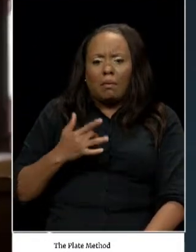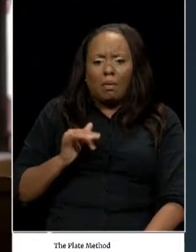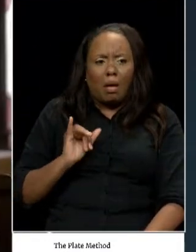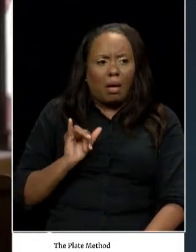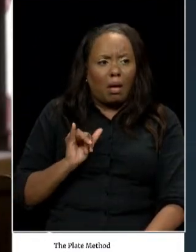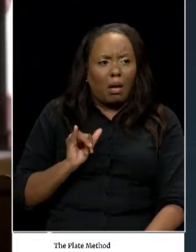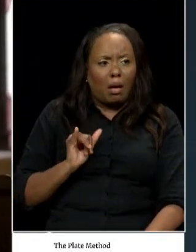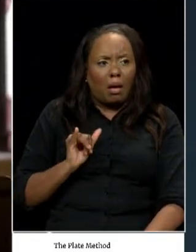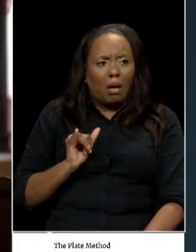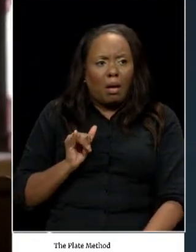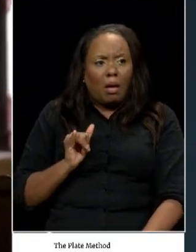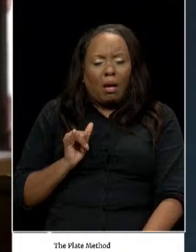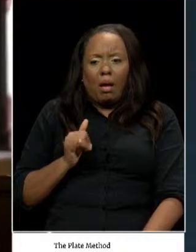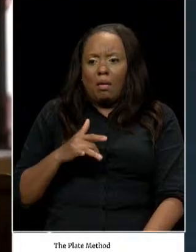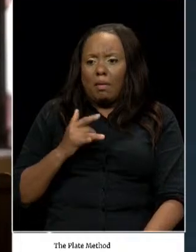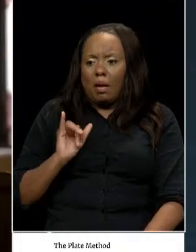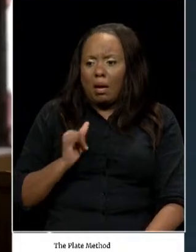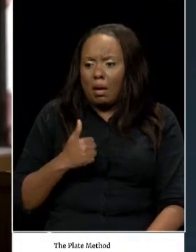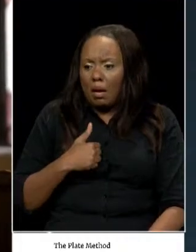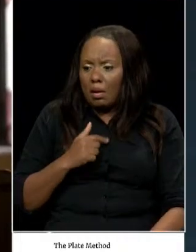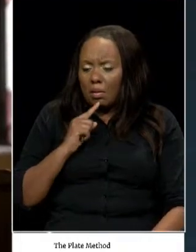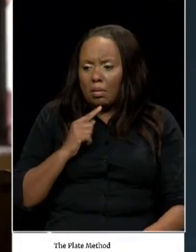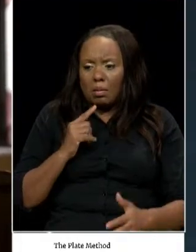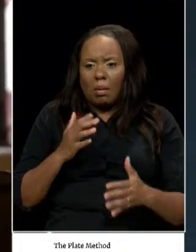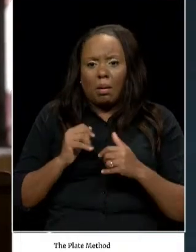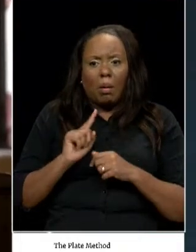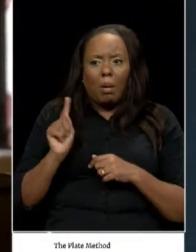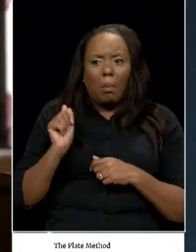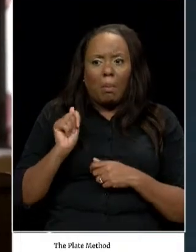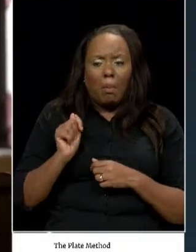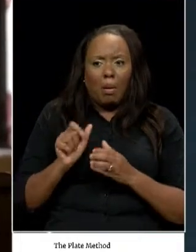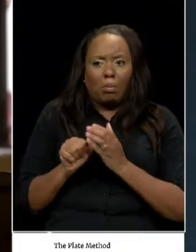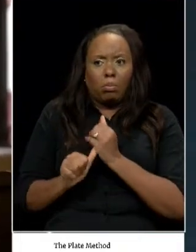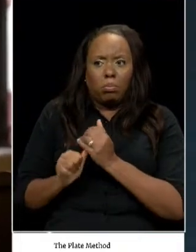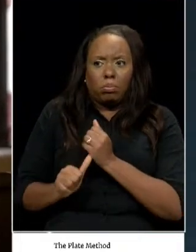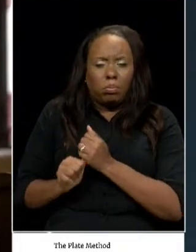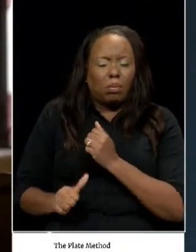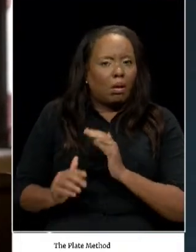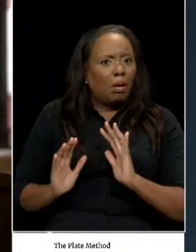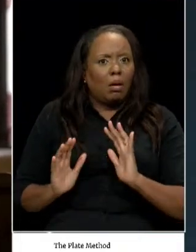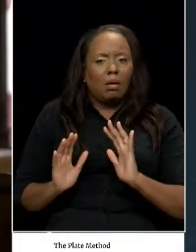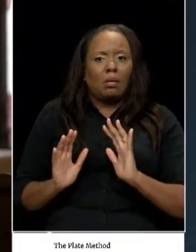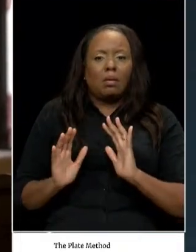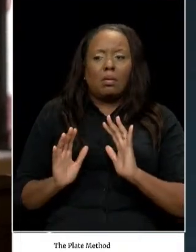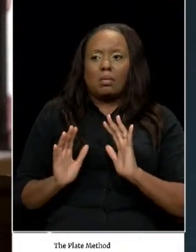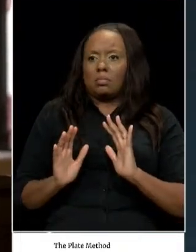let me say, overcomes you. So this urge to go to the bathroom is there,